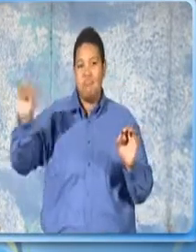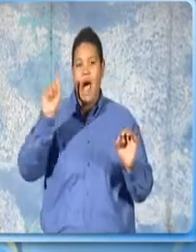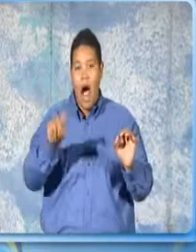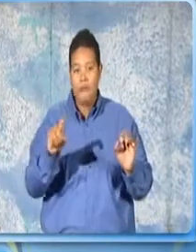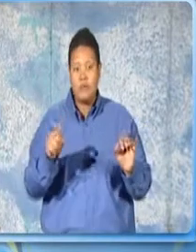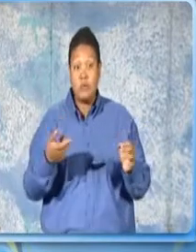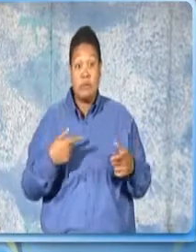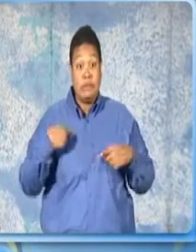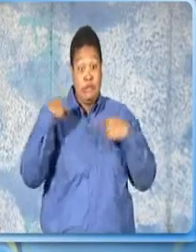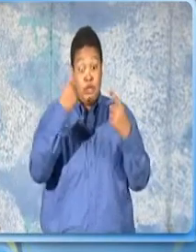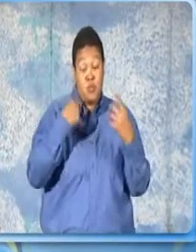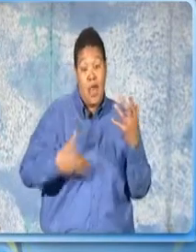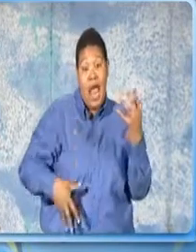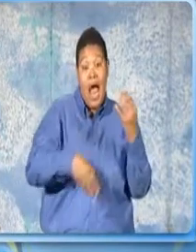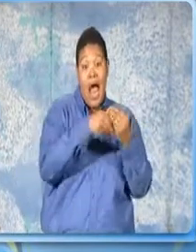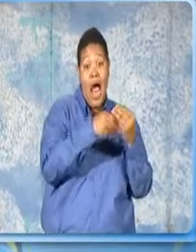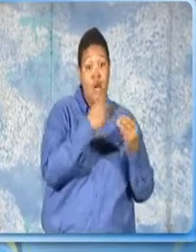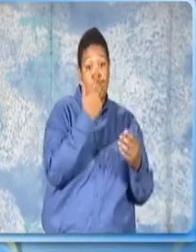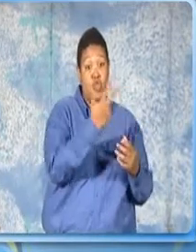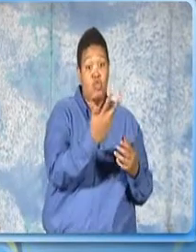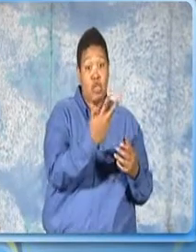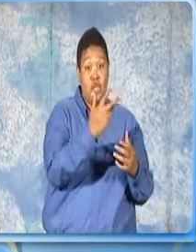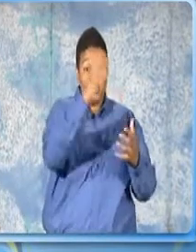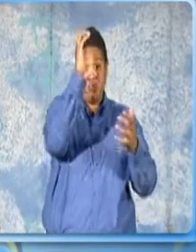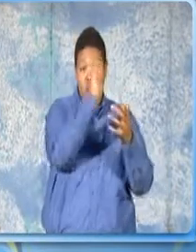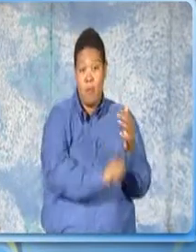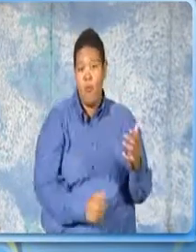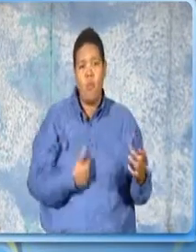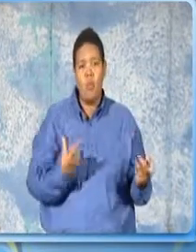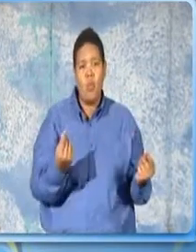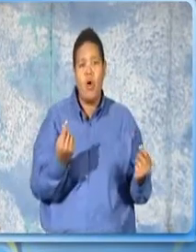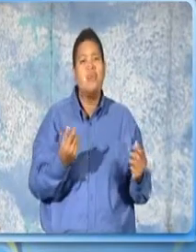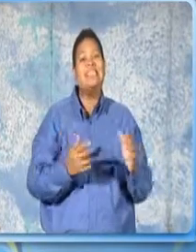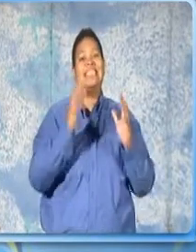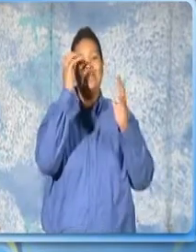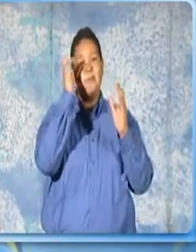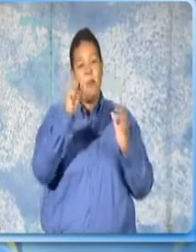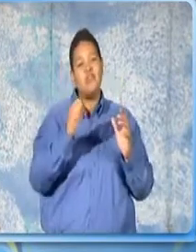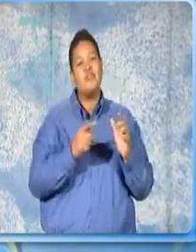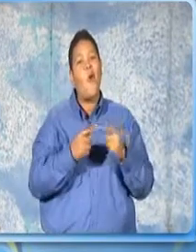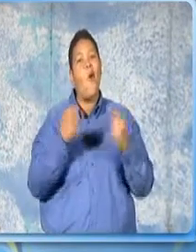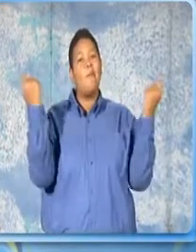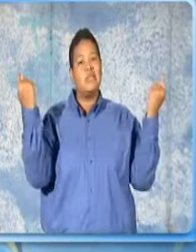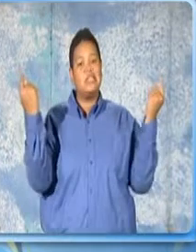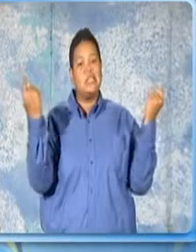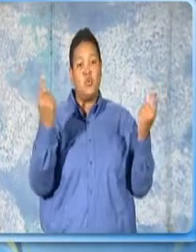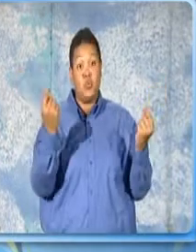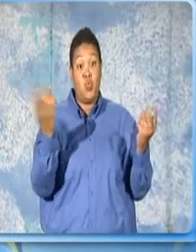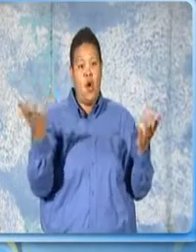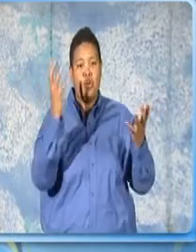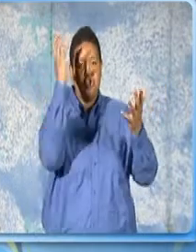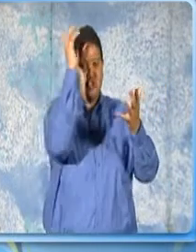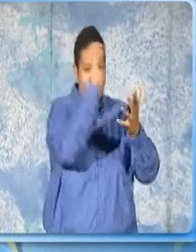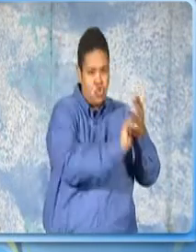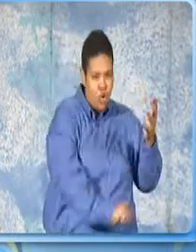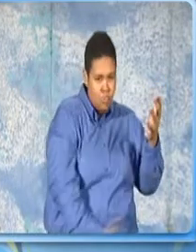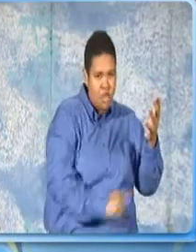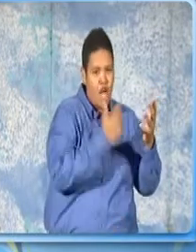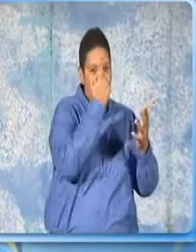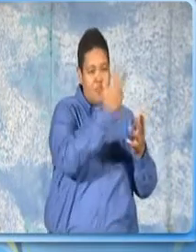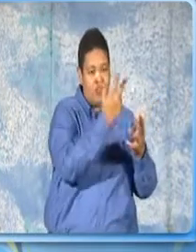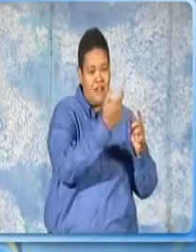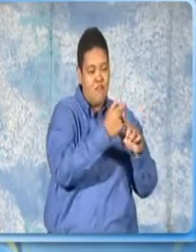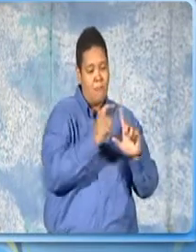Since we are adding 3, in order to remove it, we do the opposite. We subtract 3 from the left-hand side of the